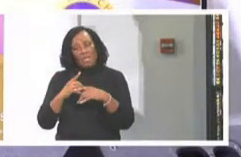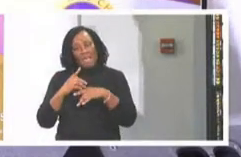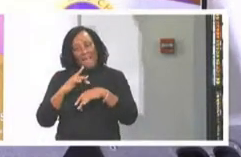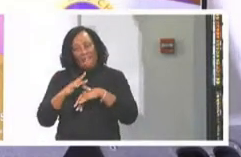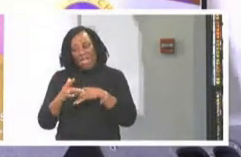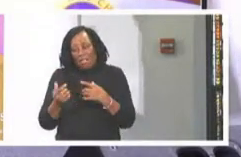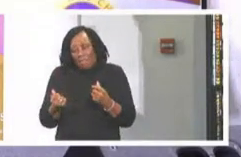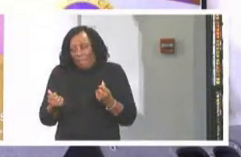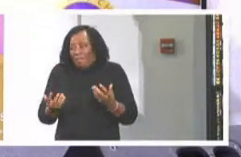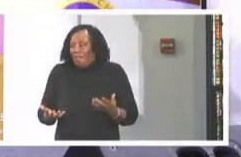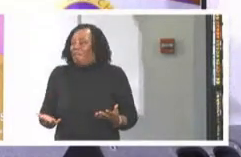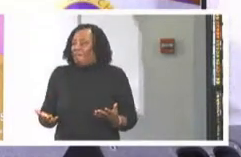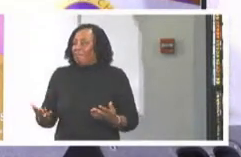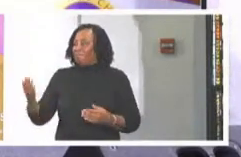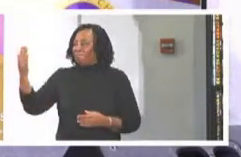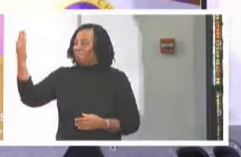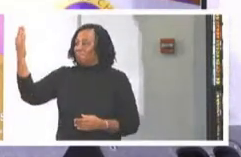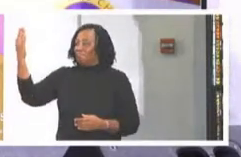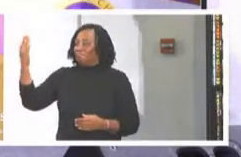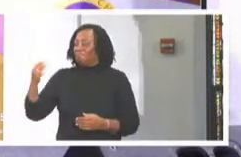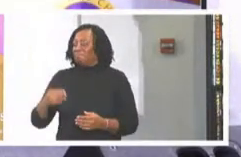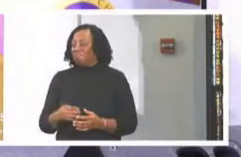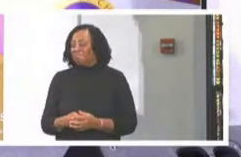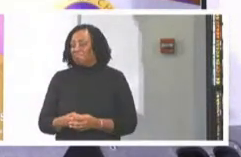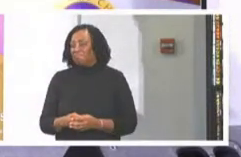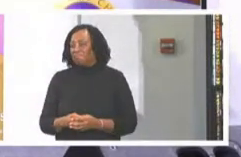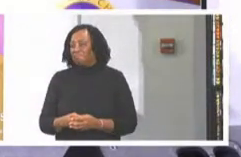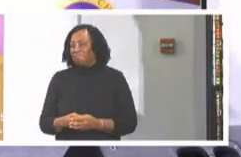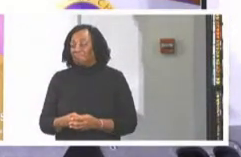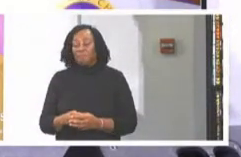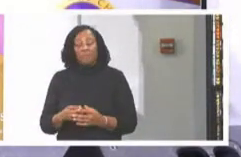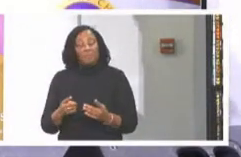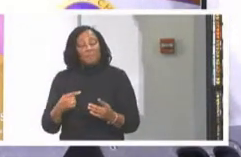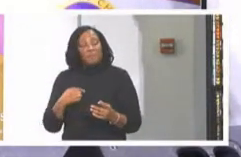Praise God, praise God. I'd like you to